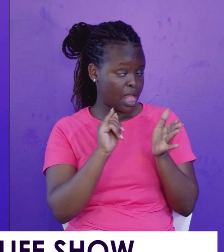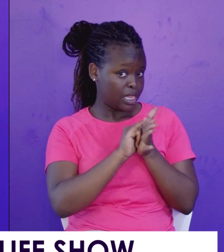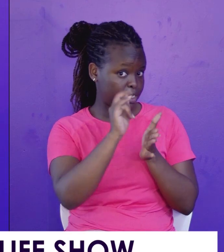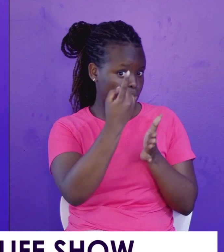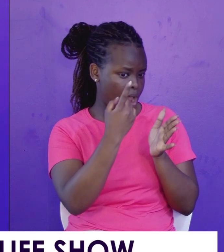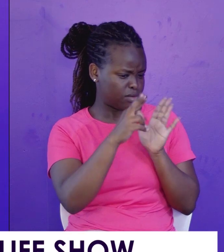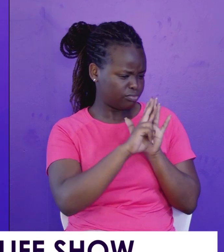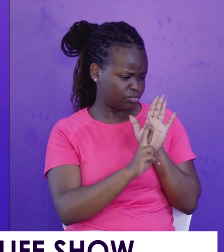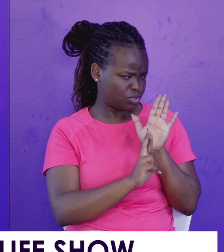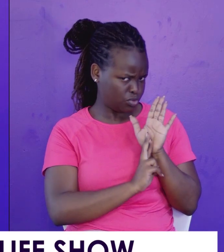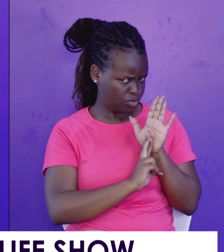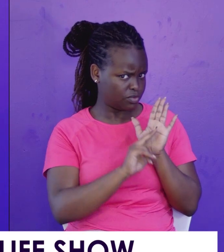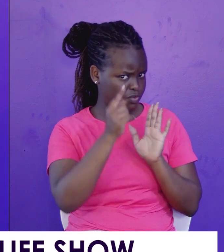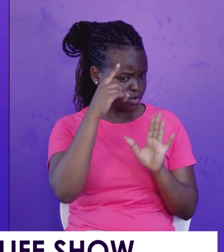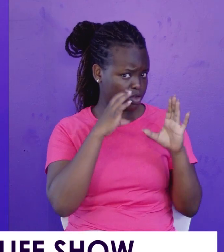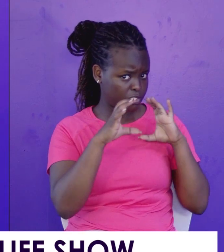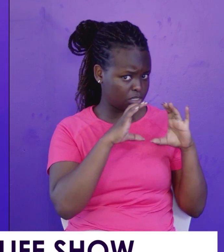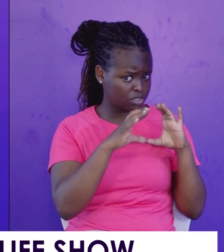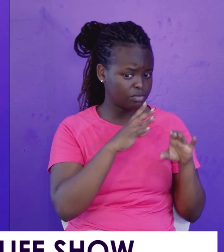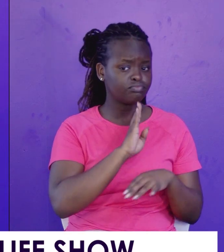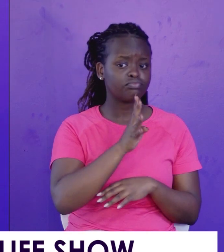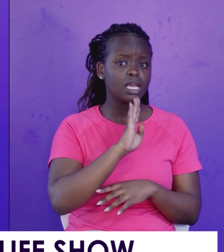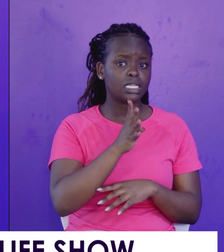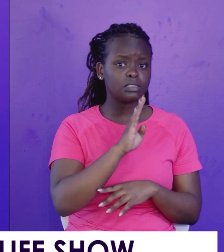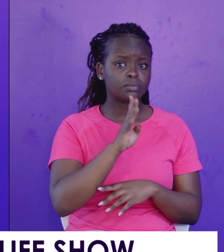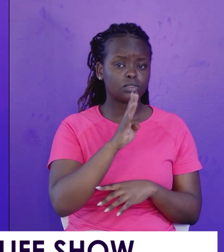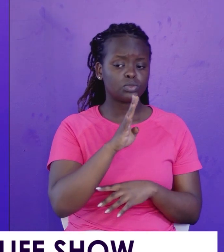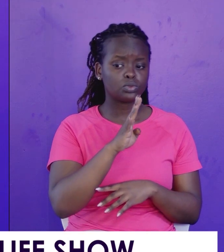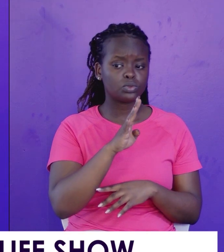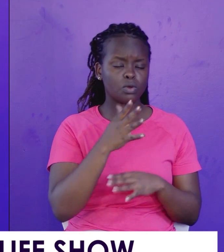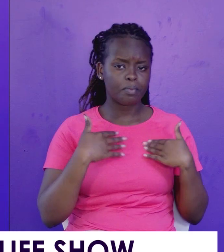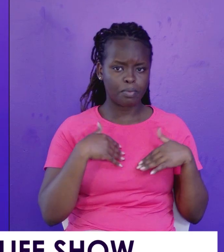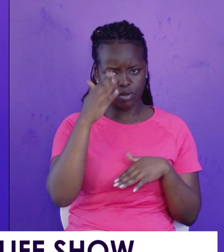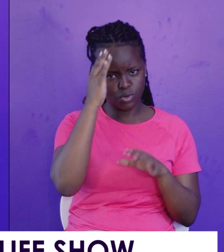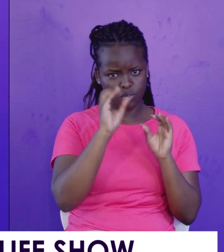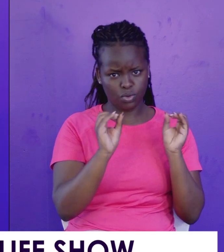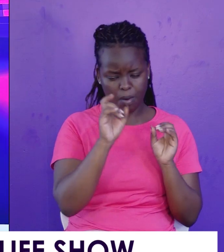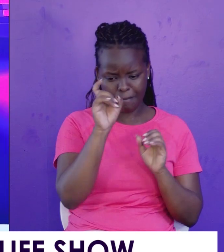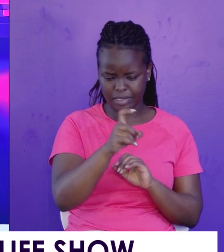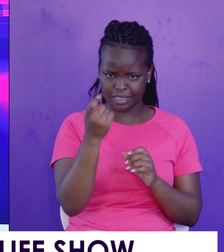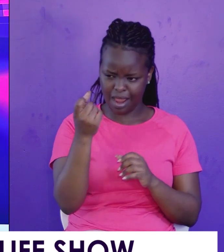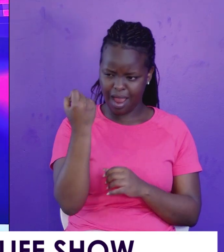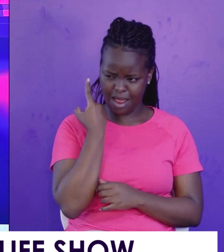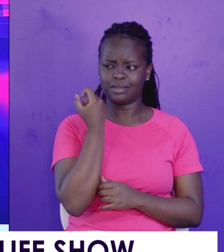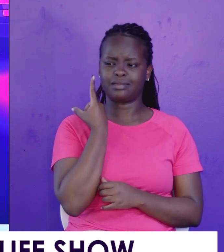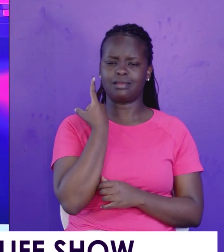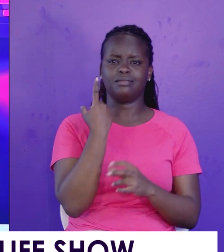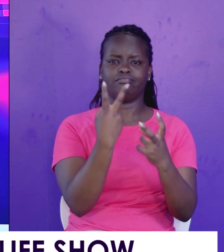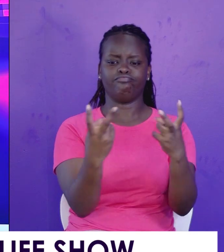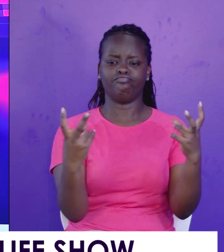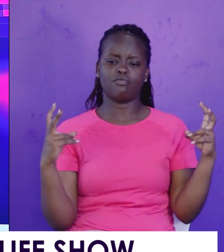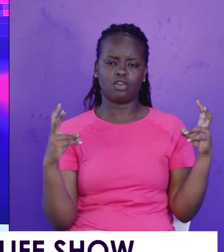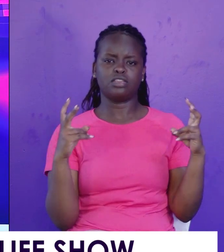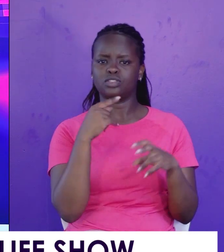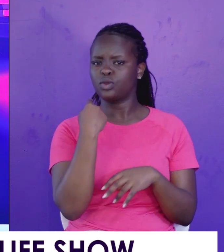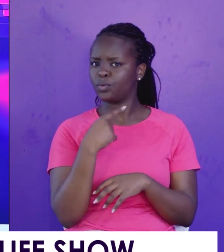Yeah. Do not speak to strangers. Understand your audience. You need to understand your audience. But I